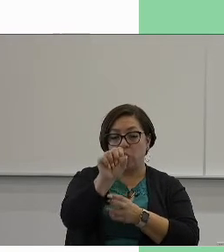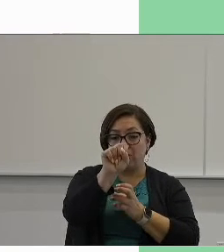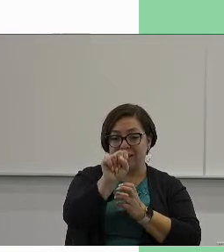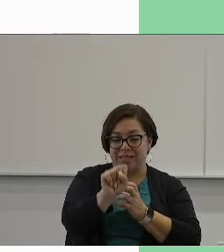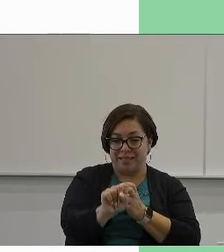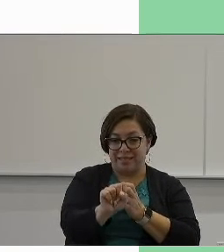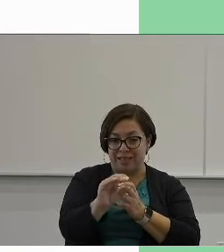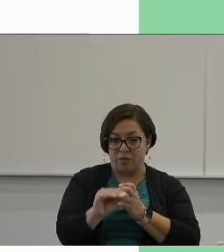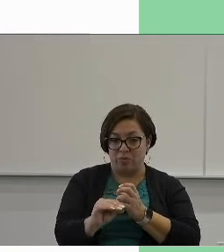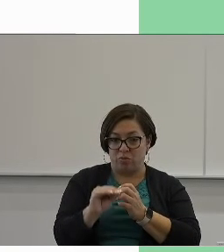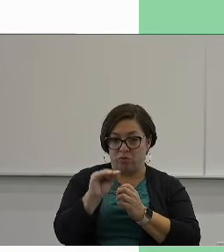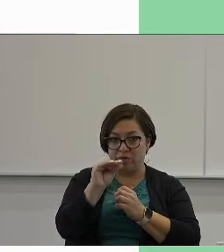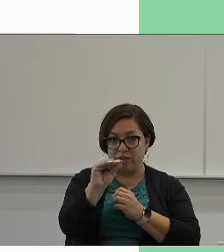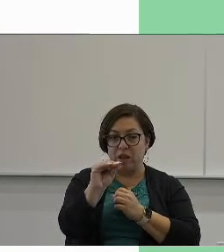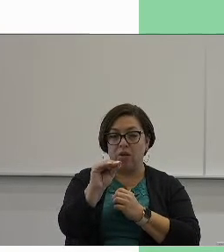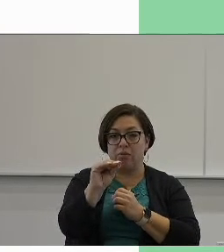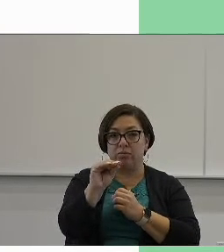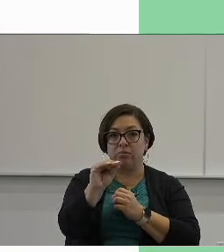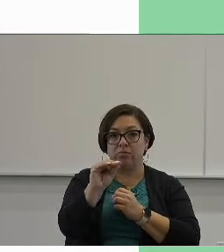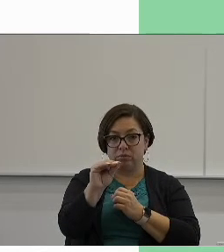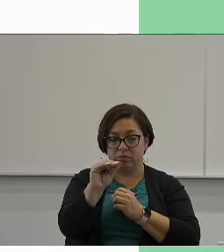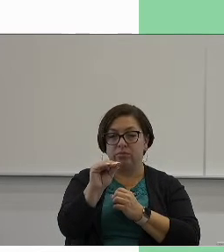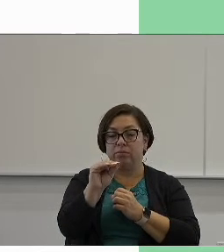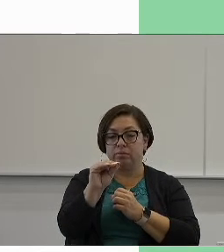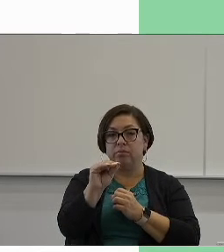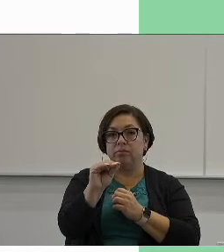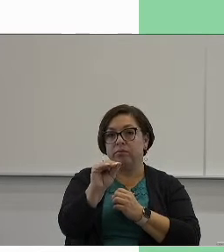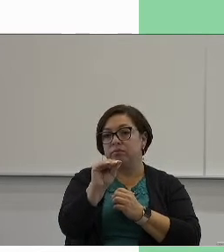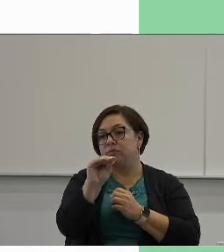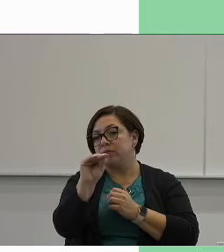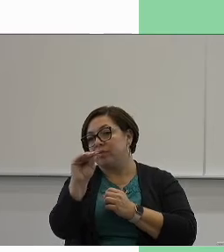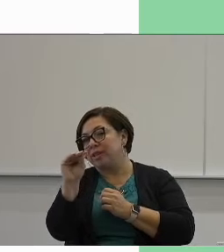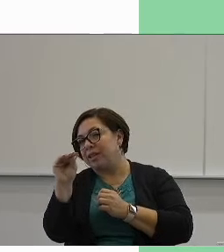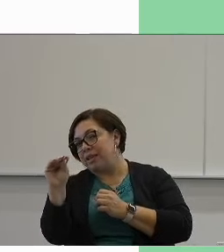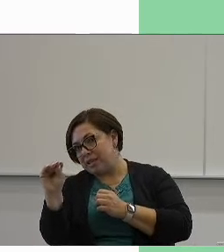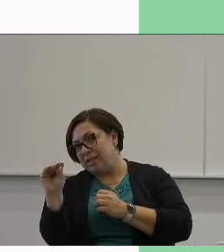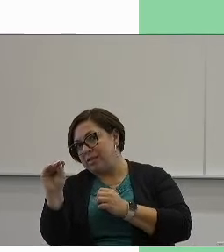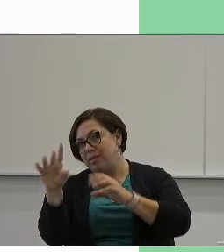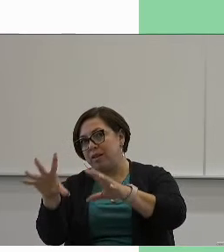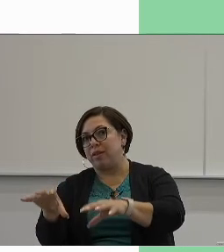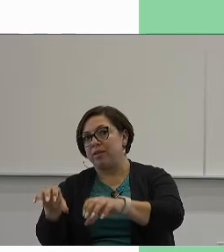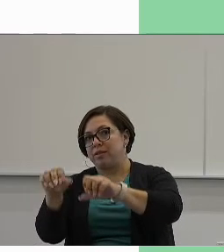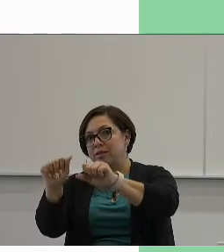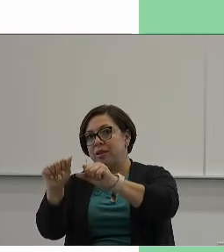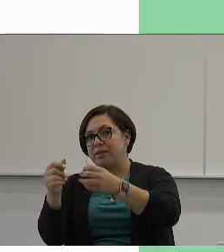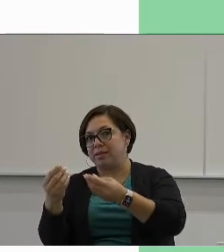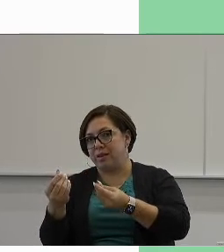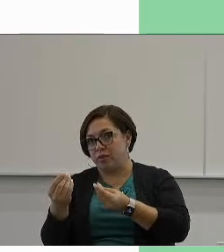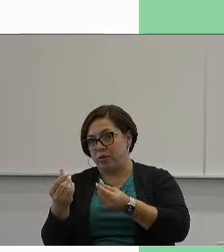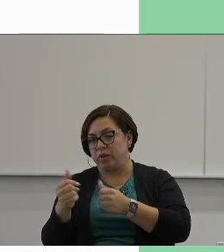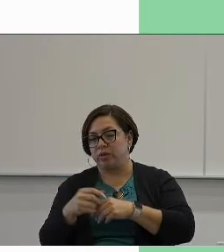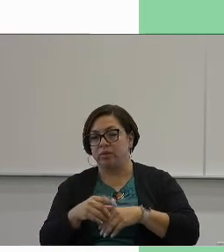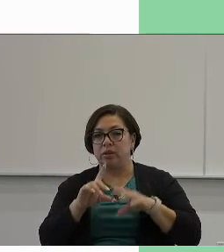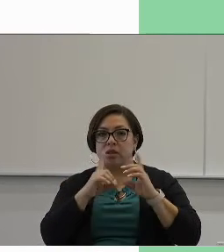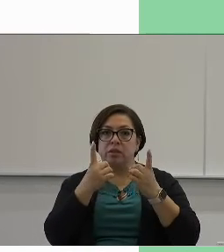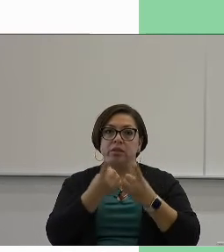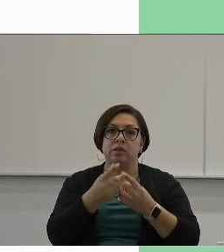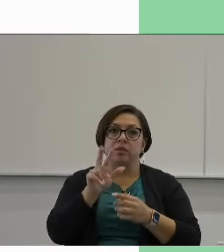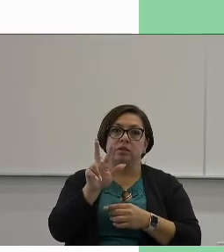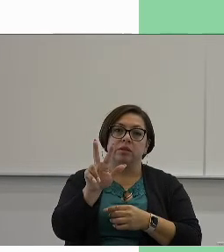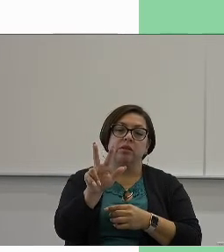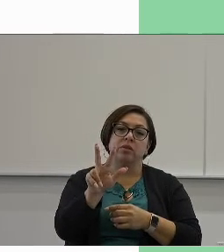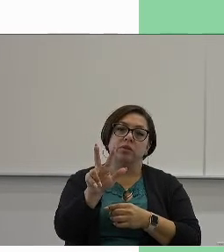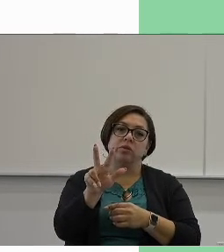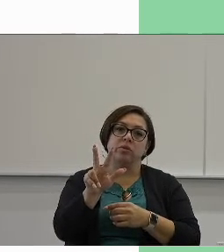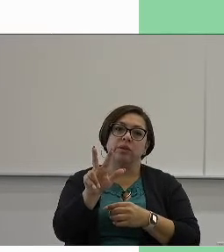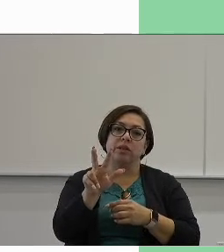moves up a little bit, but then moves further east to take in some of that territory. District 3, again, takes in a